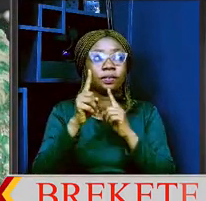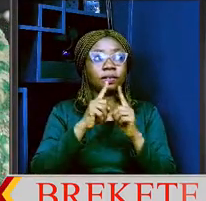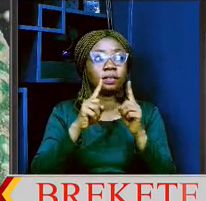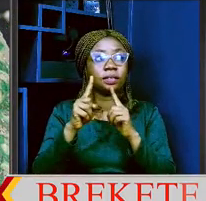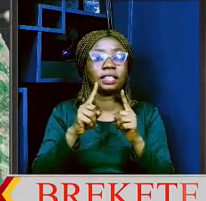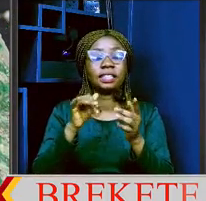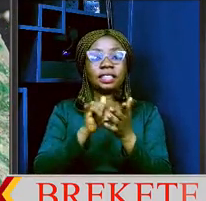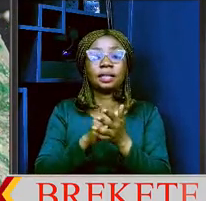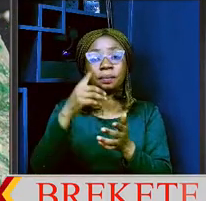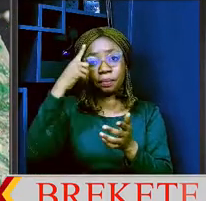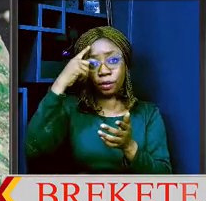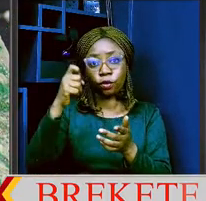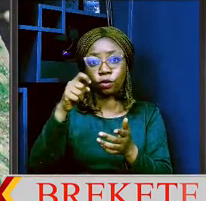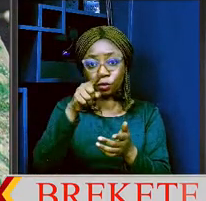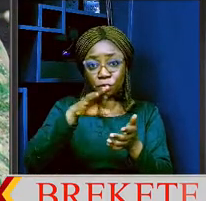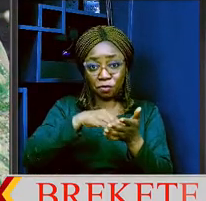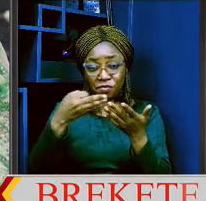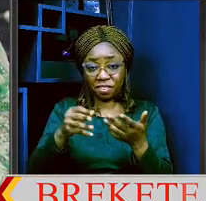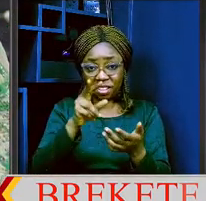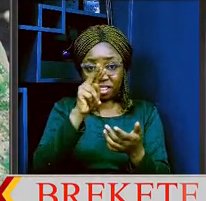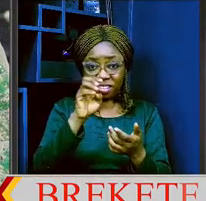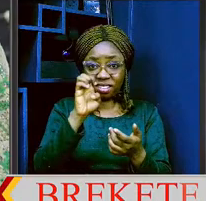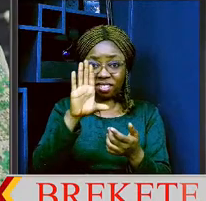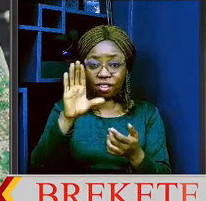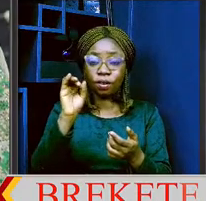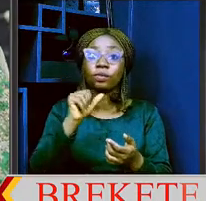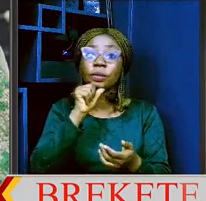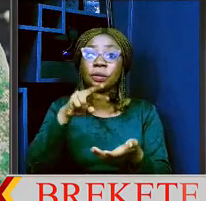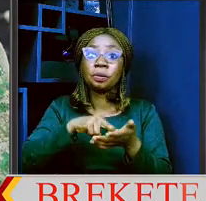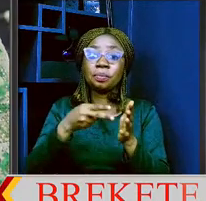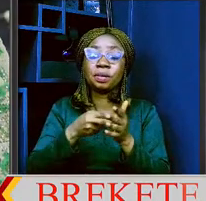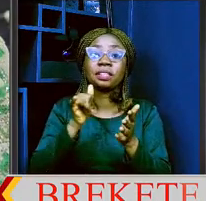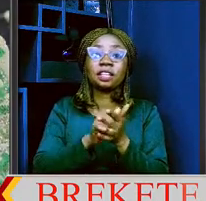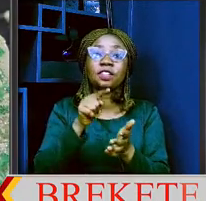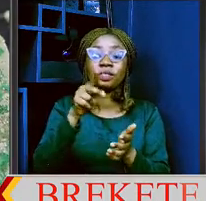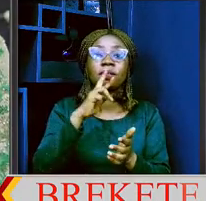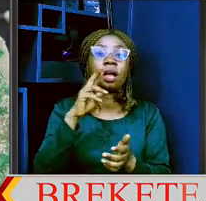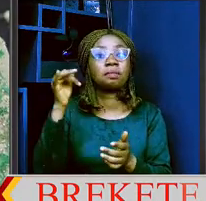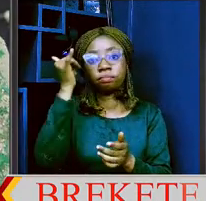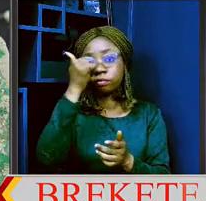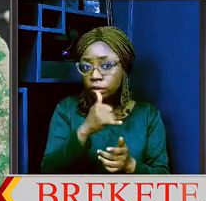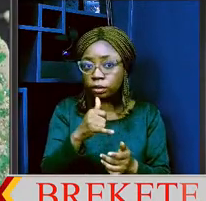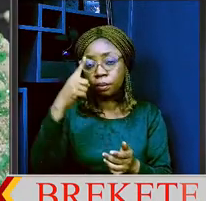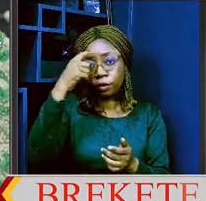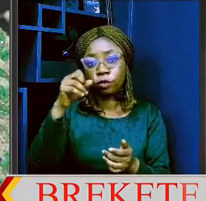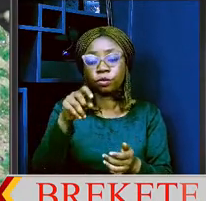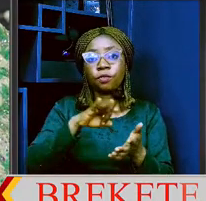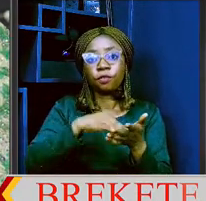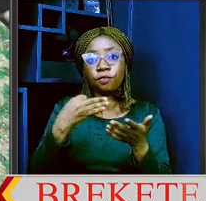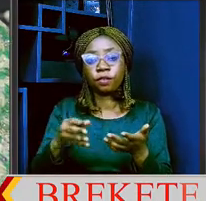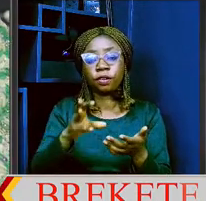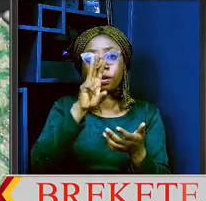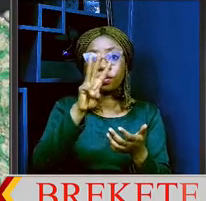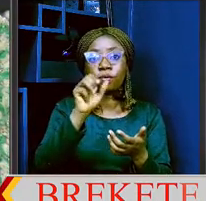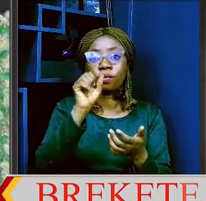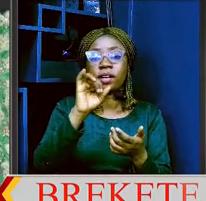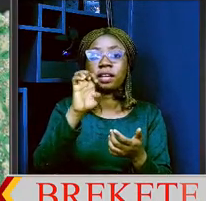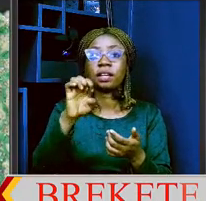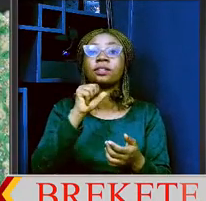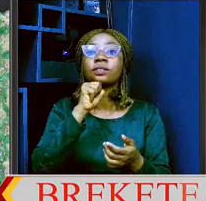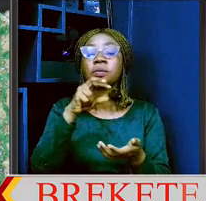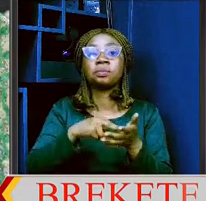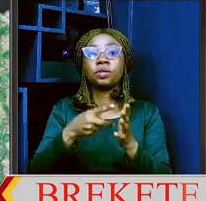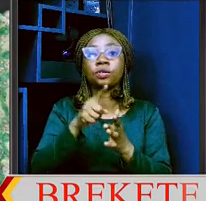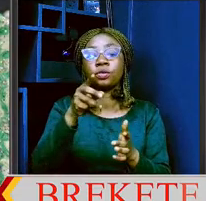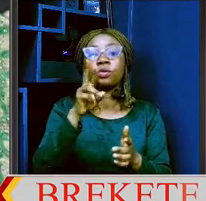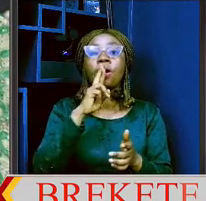say because you fail n no mean say you be idiot because you faam no mean say you